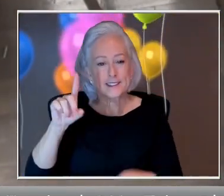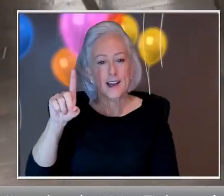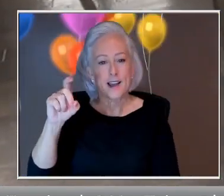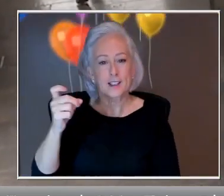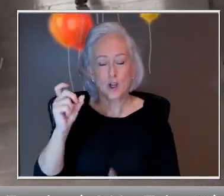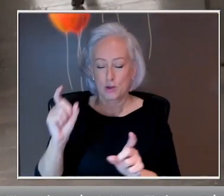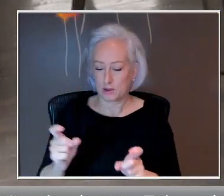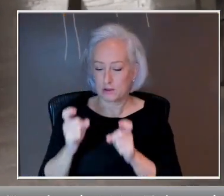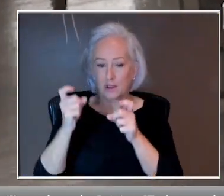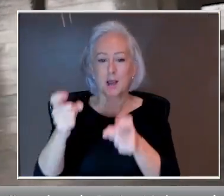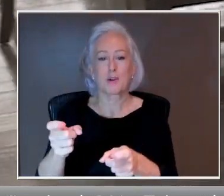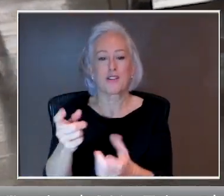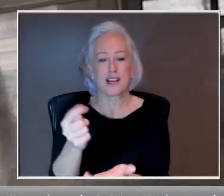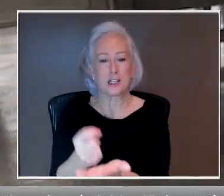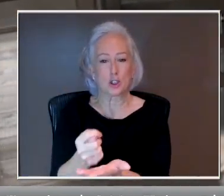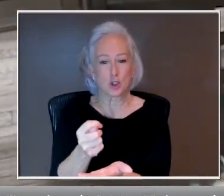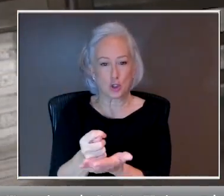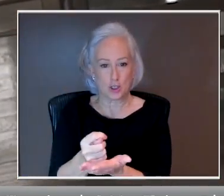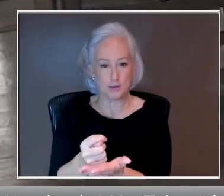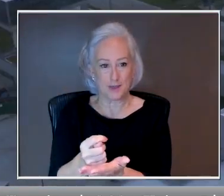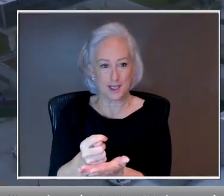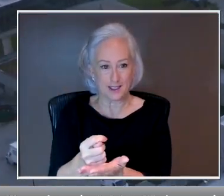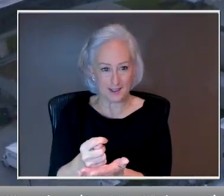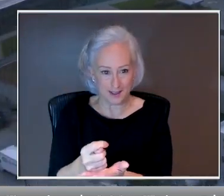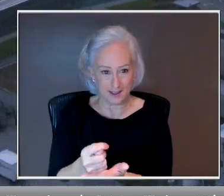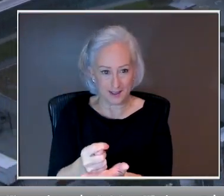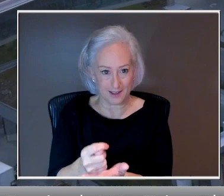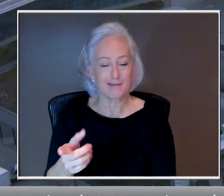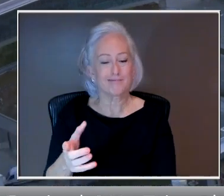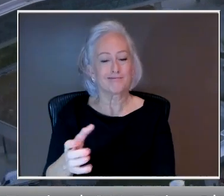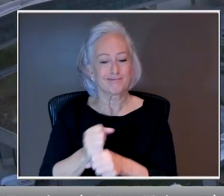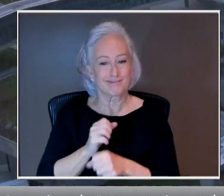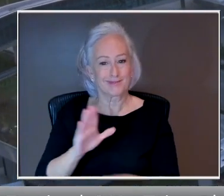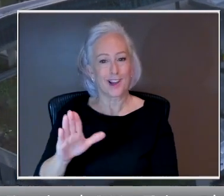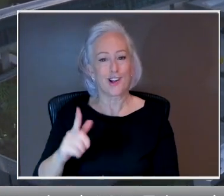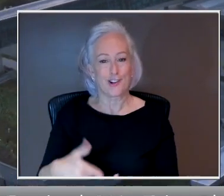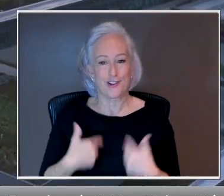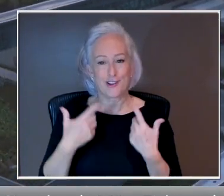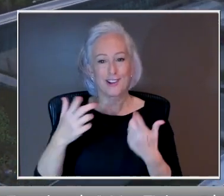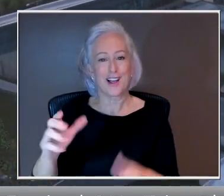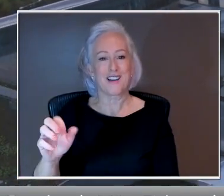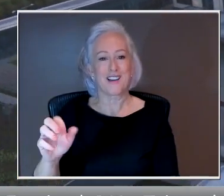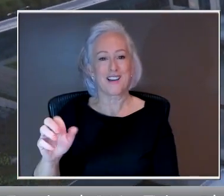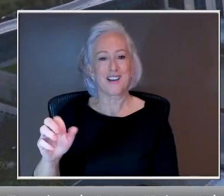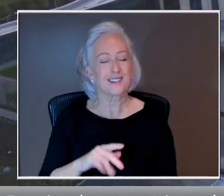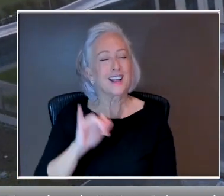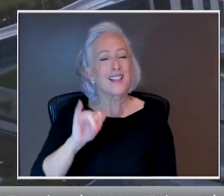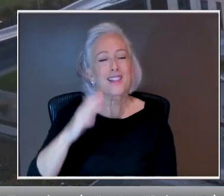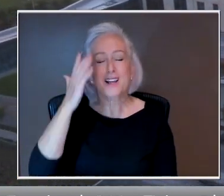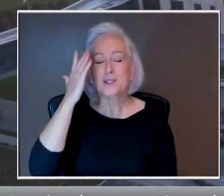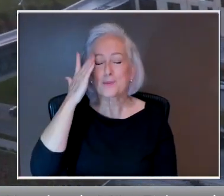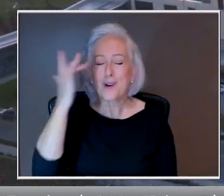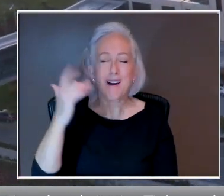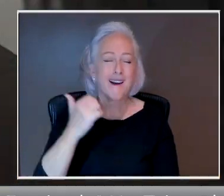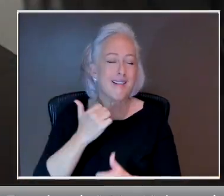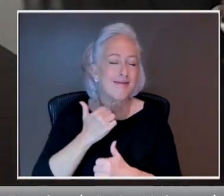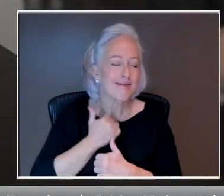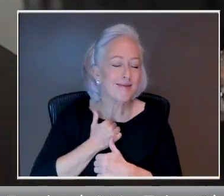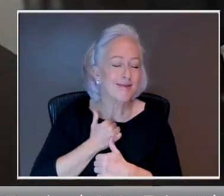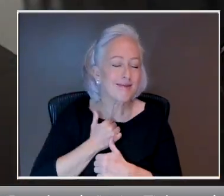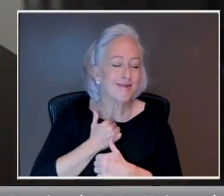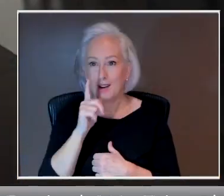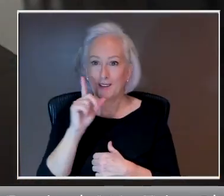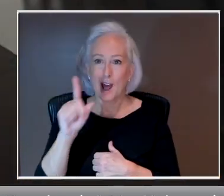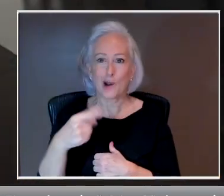treatment she credits for giving back her life. And that's what I love so much about KU is you're not just a number, you're not just a